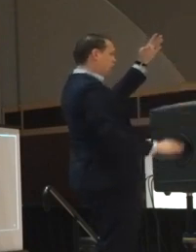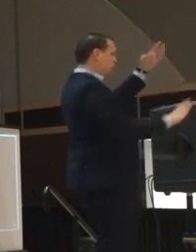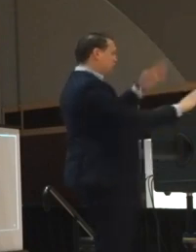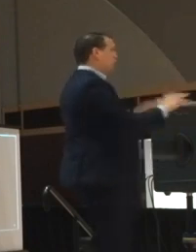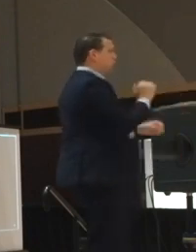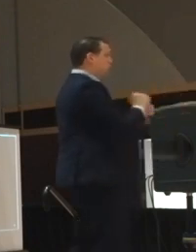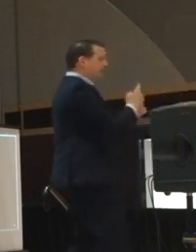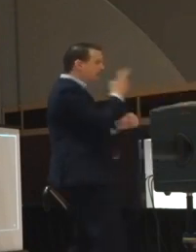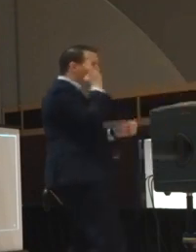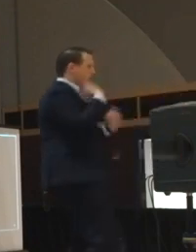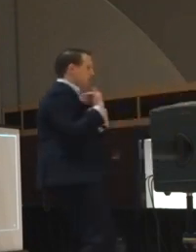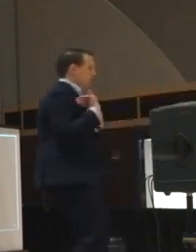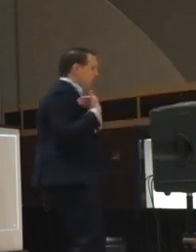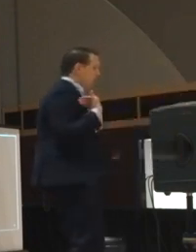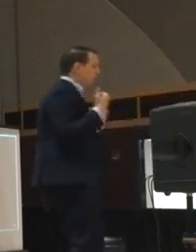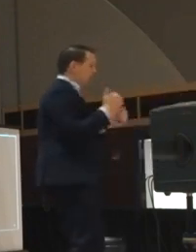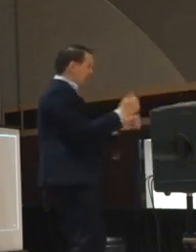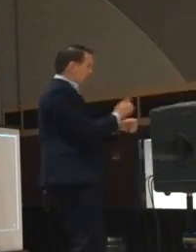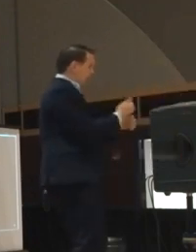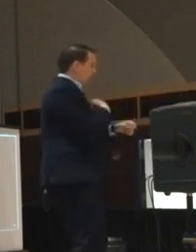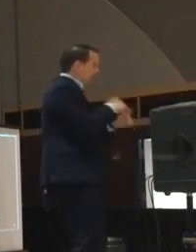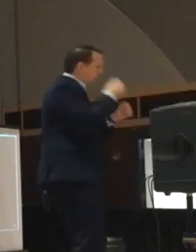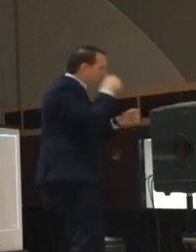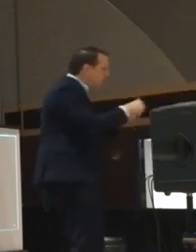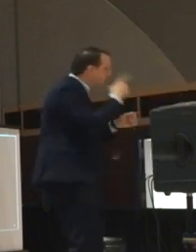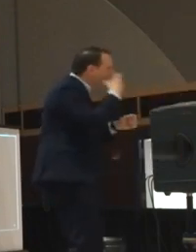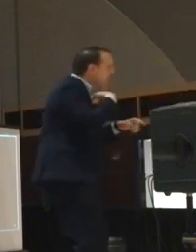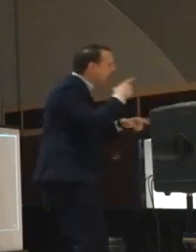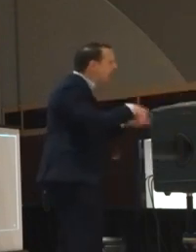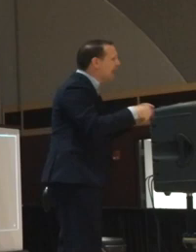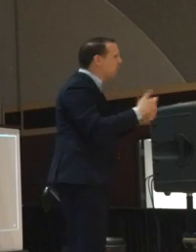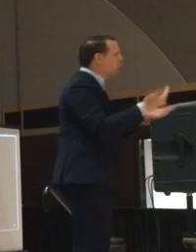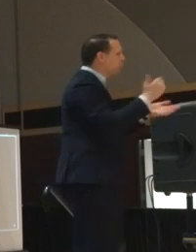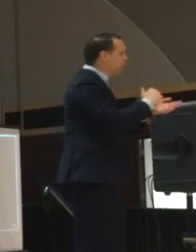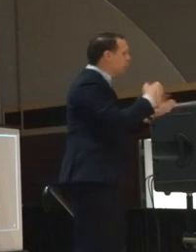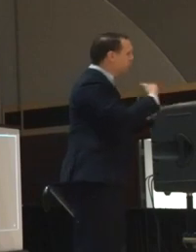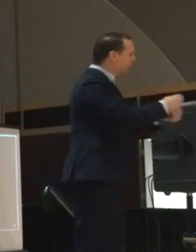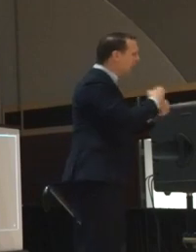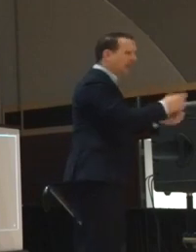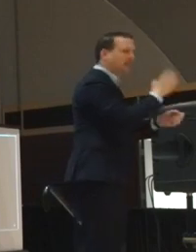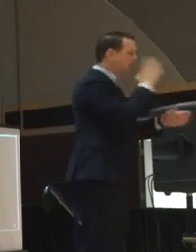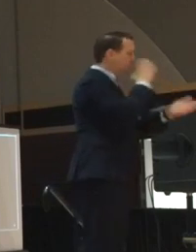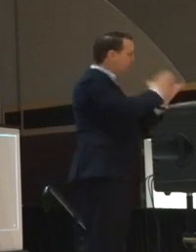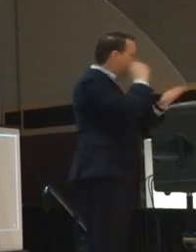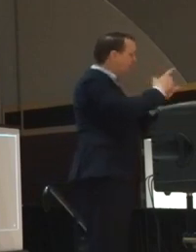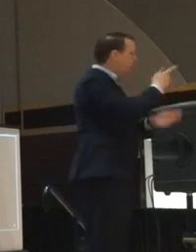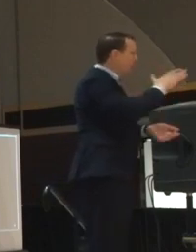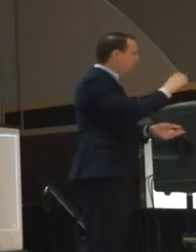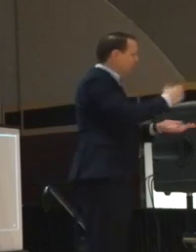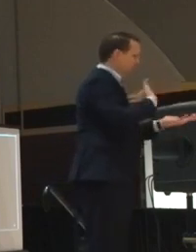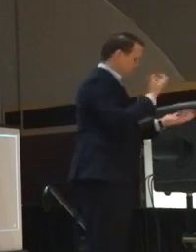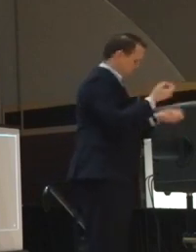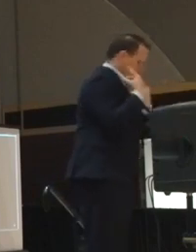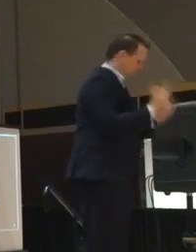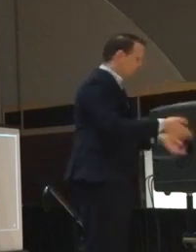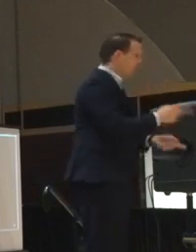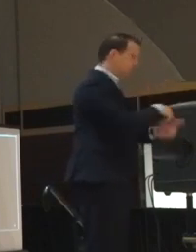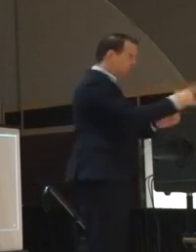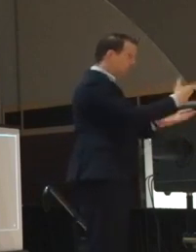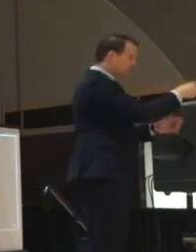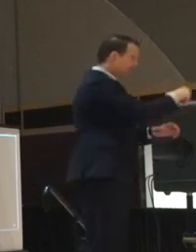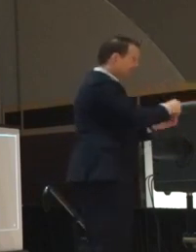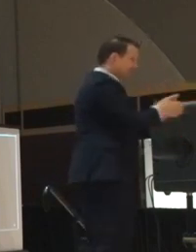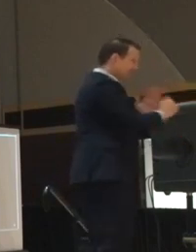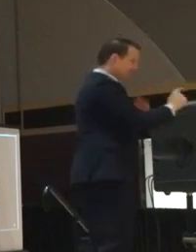have it. See, the problem I have with algebra, I can't remember it because I can't create a graphics file. There's no graphics file. Now, what you do need in